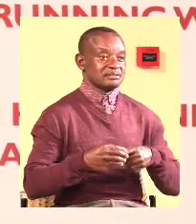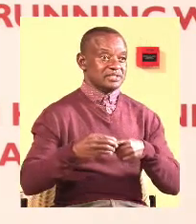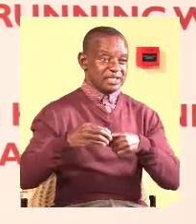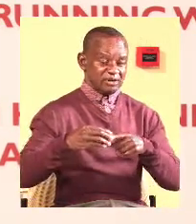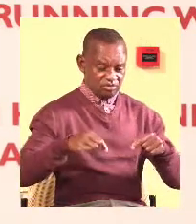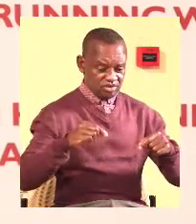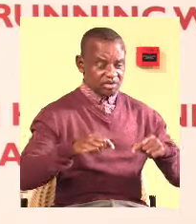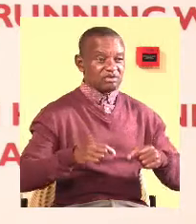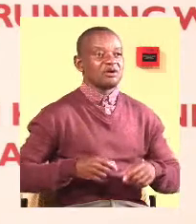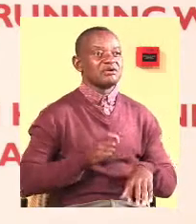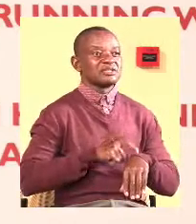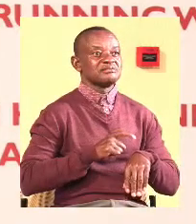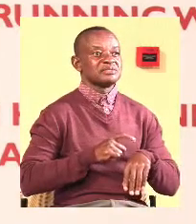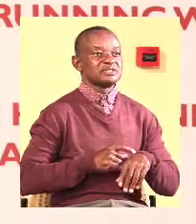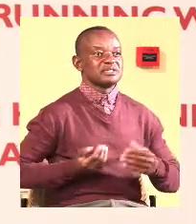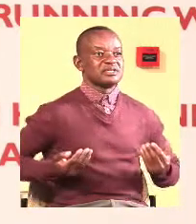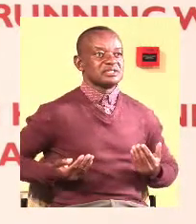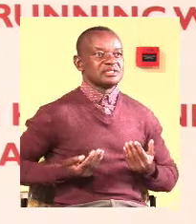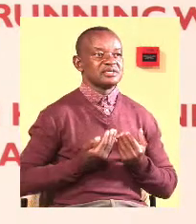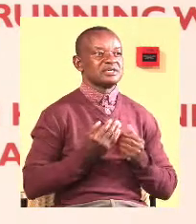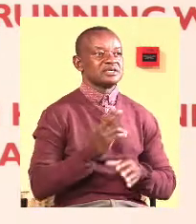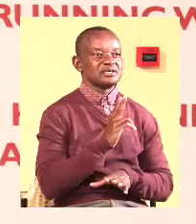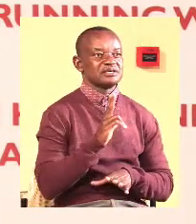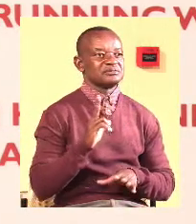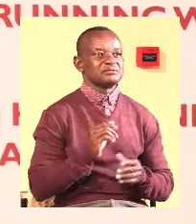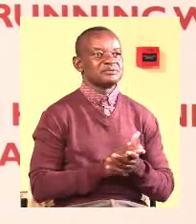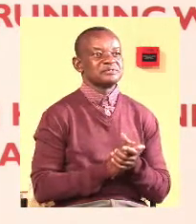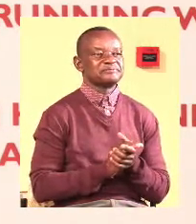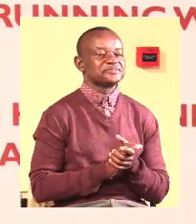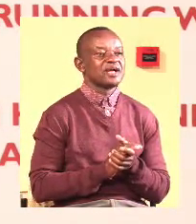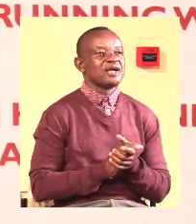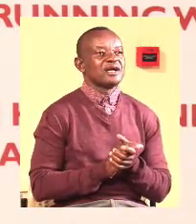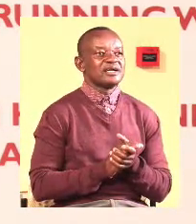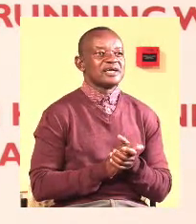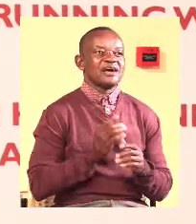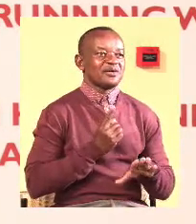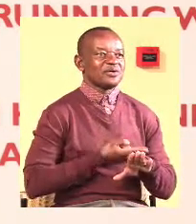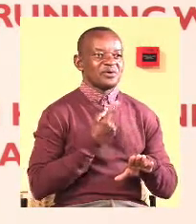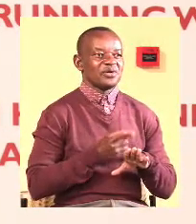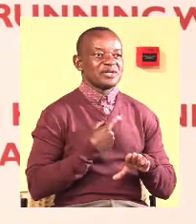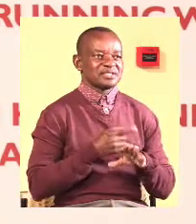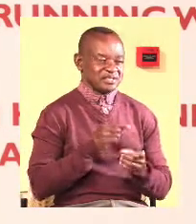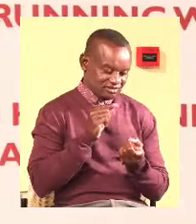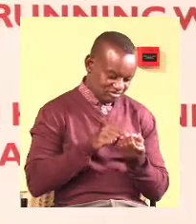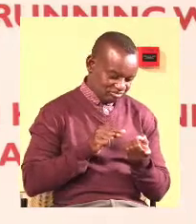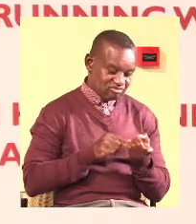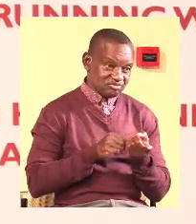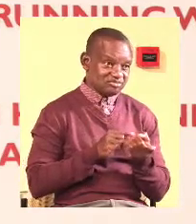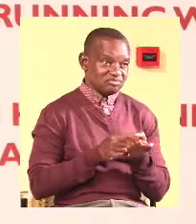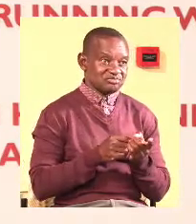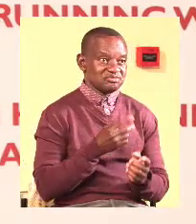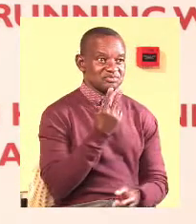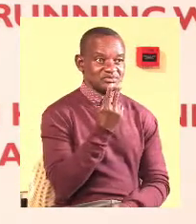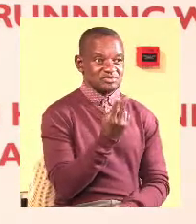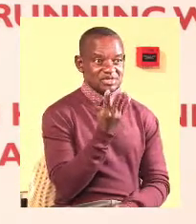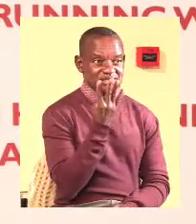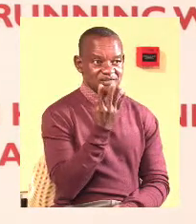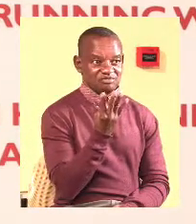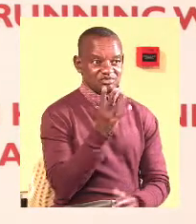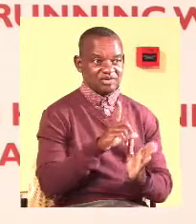so, like 24/7 on the social media. And then facilitated health